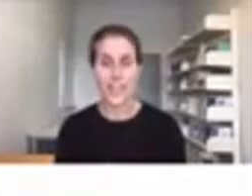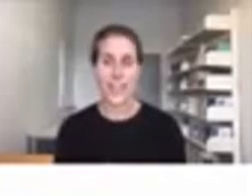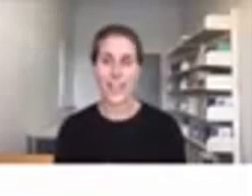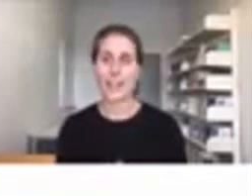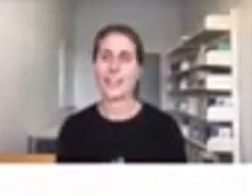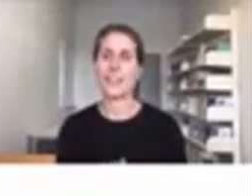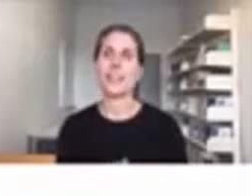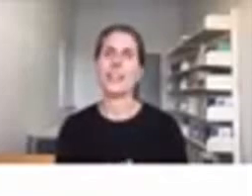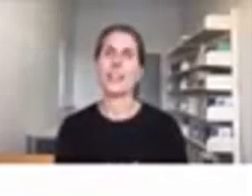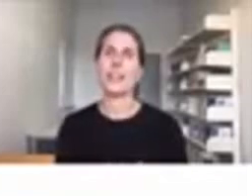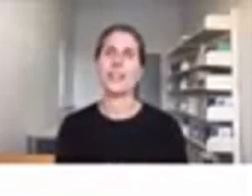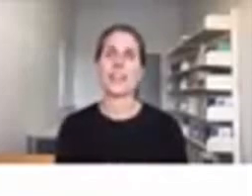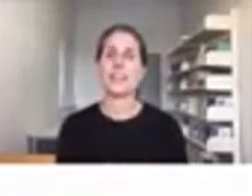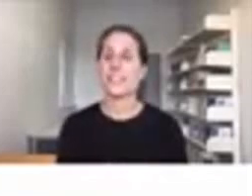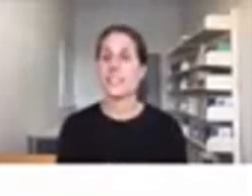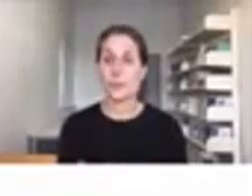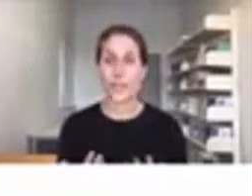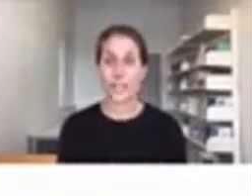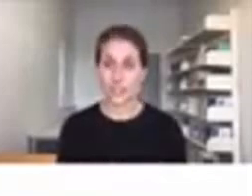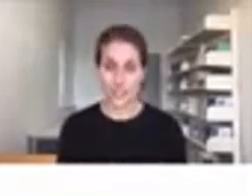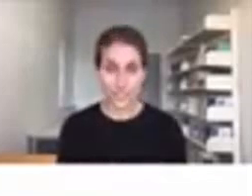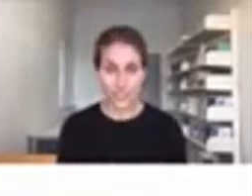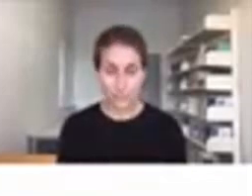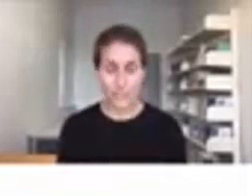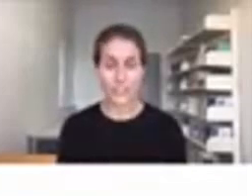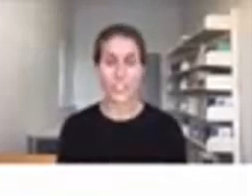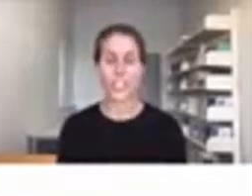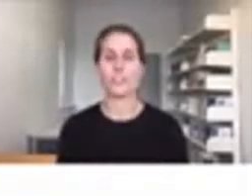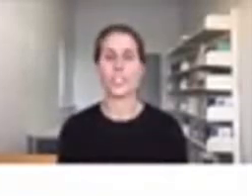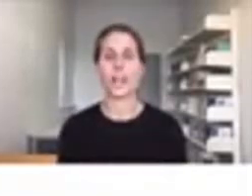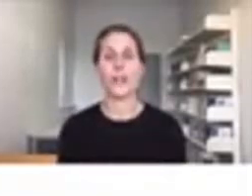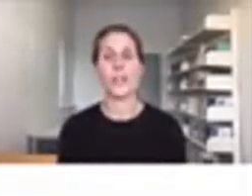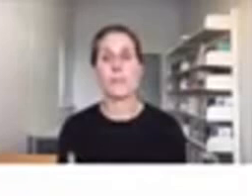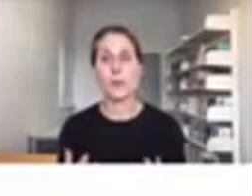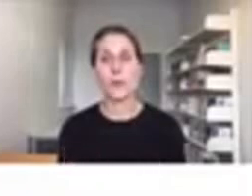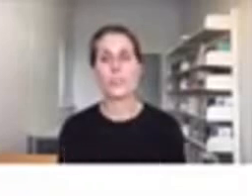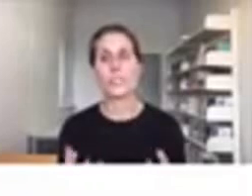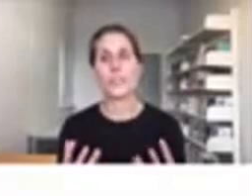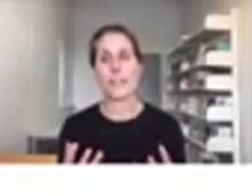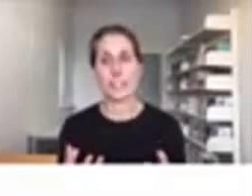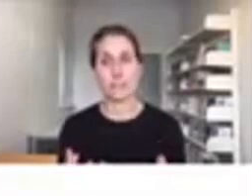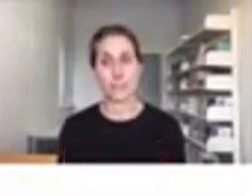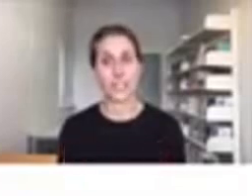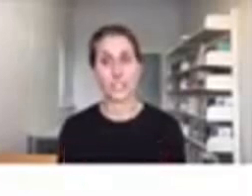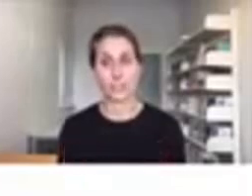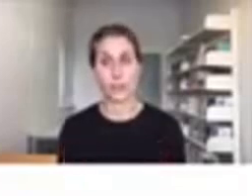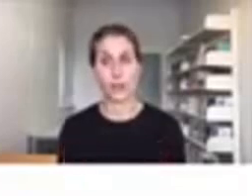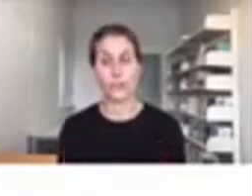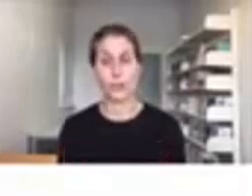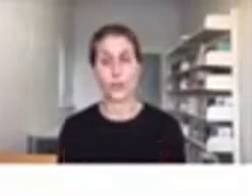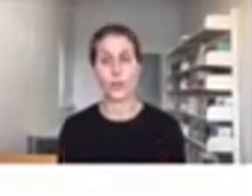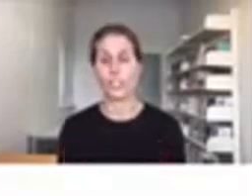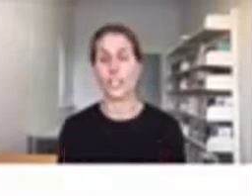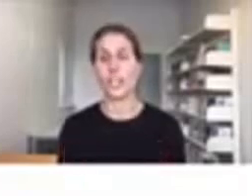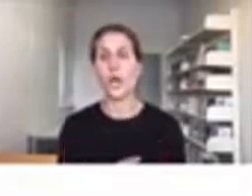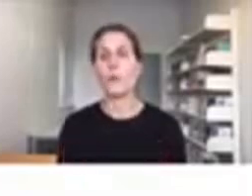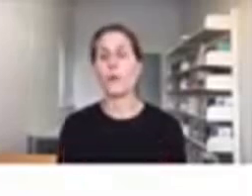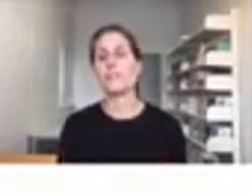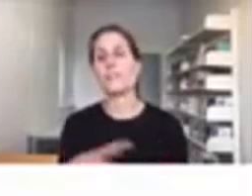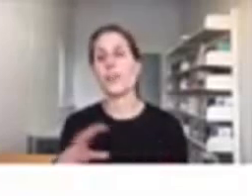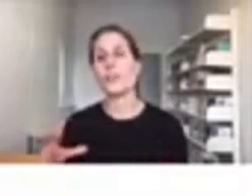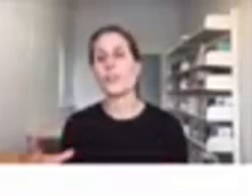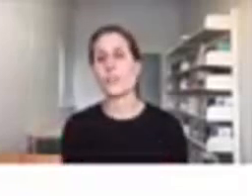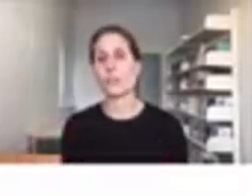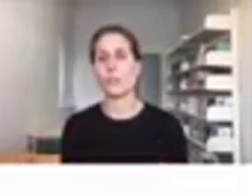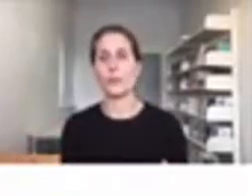culture. And I think that this is borne out in a lot of the research literature on the importance of having a really strong school culture,